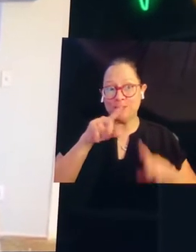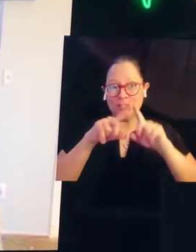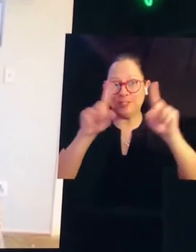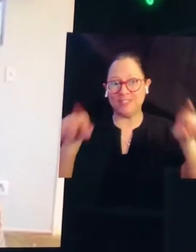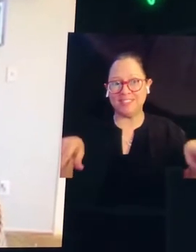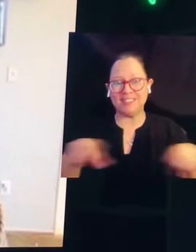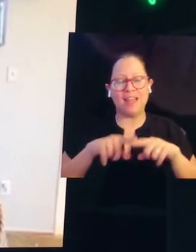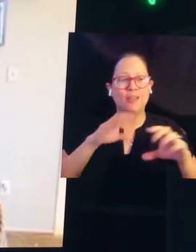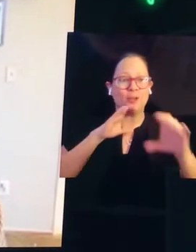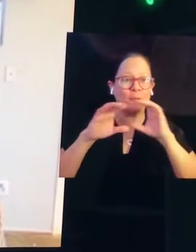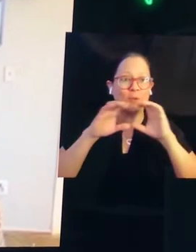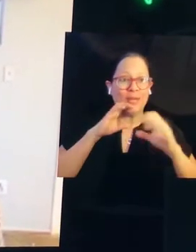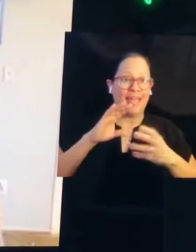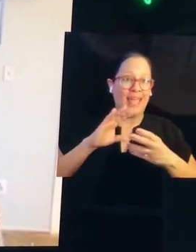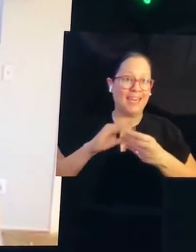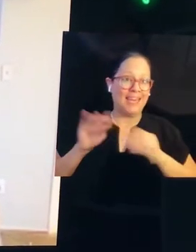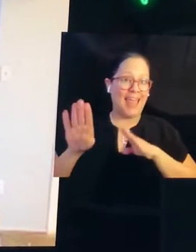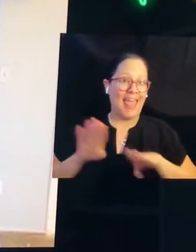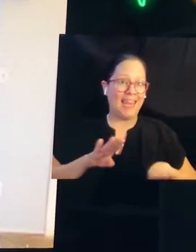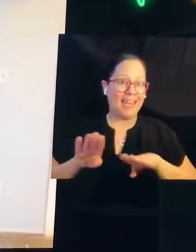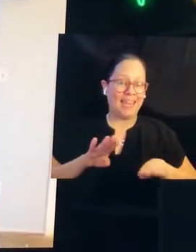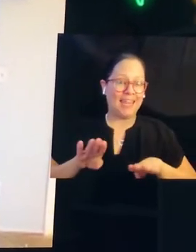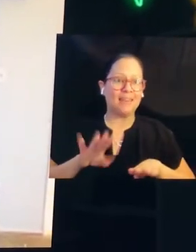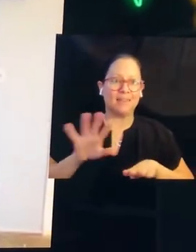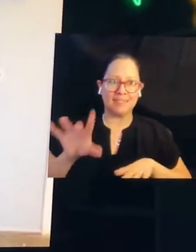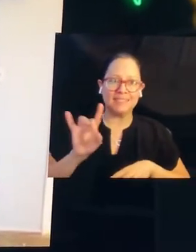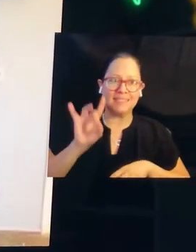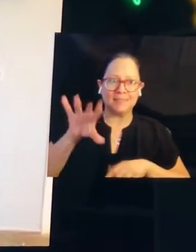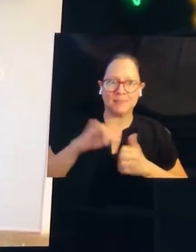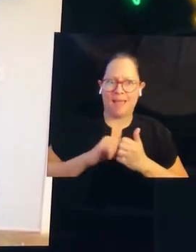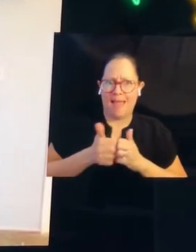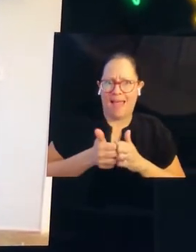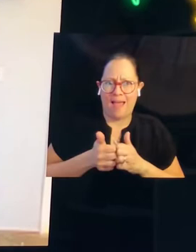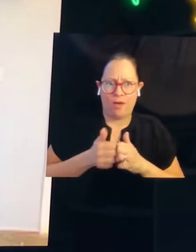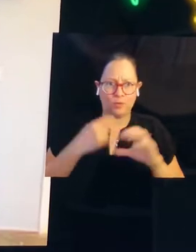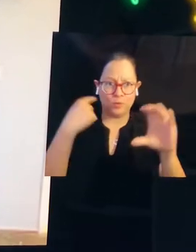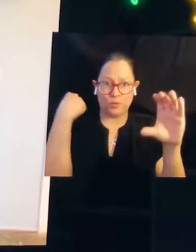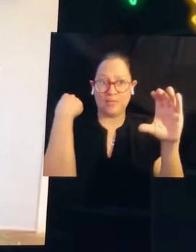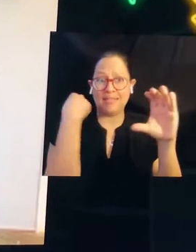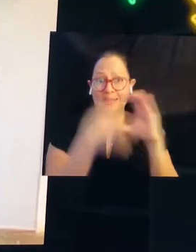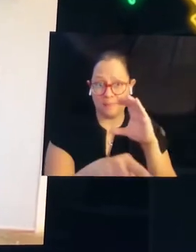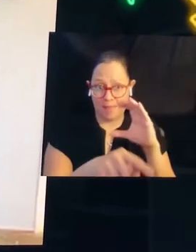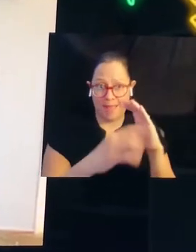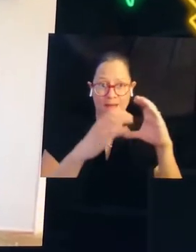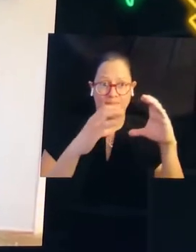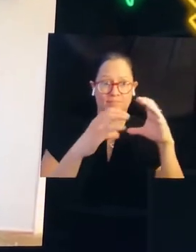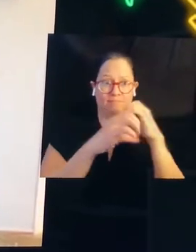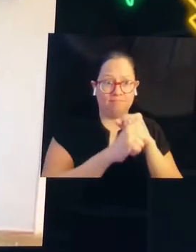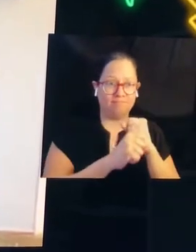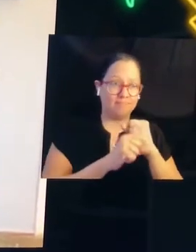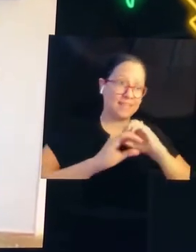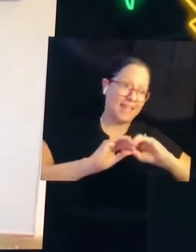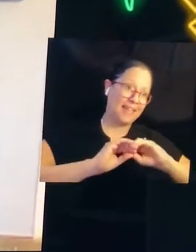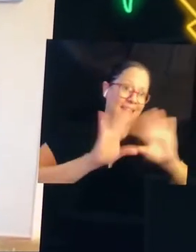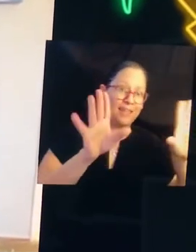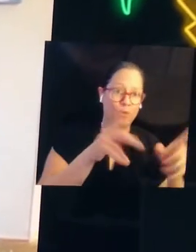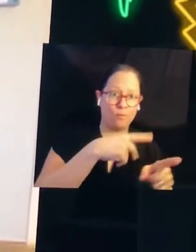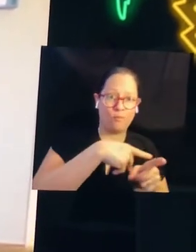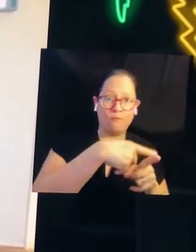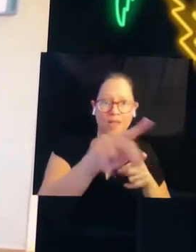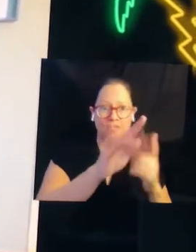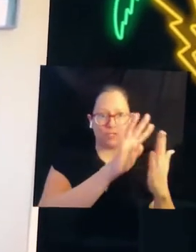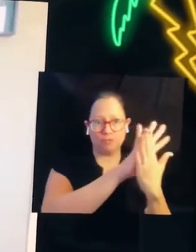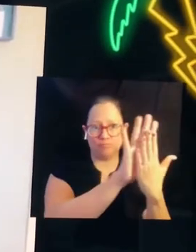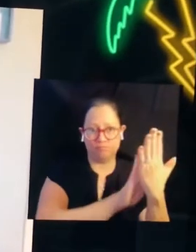etiquette, there are also some tips there about how to email and how to send a professional email, because that is the number one